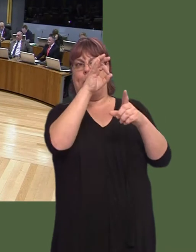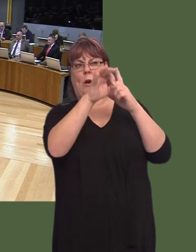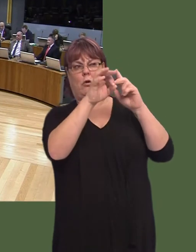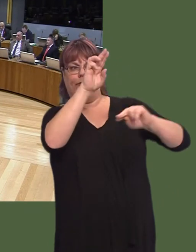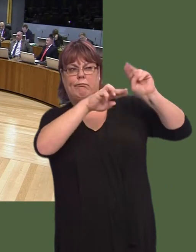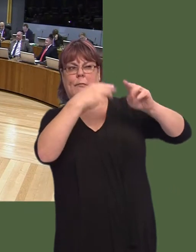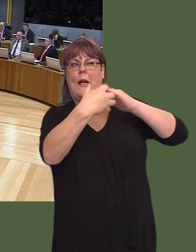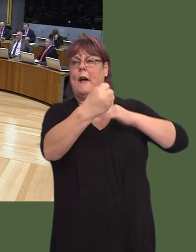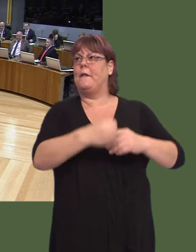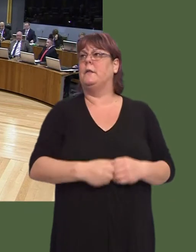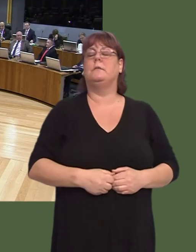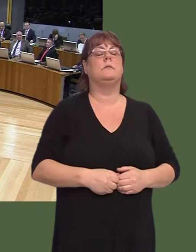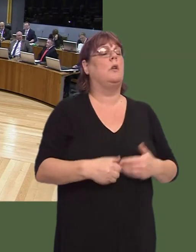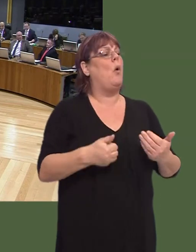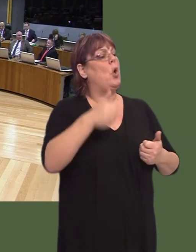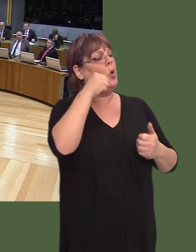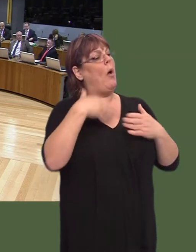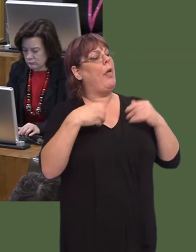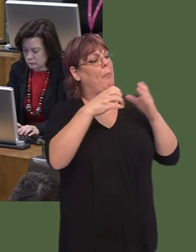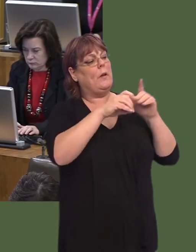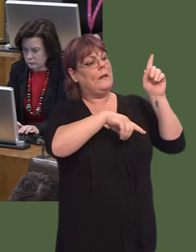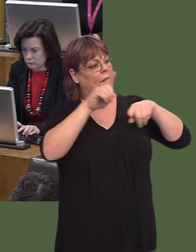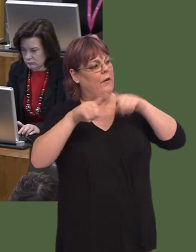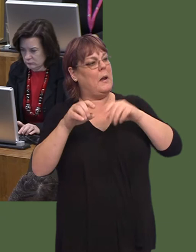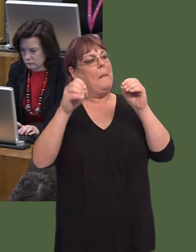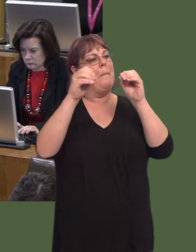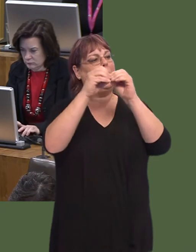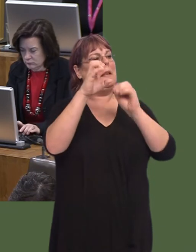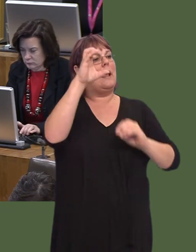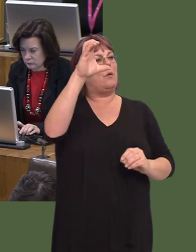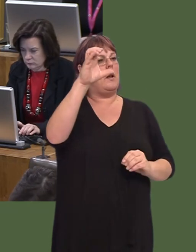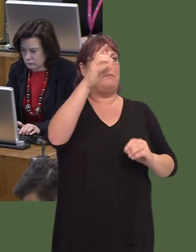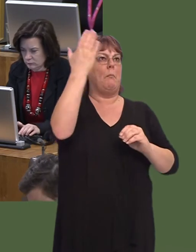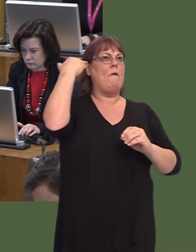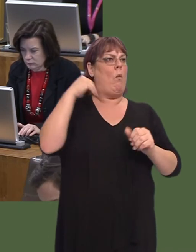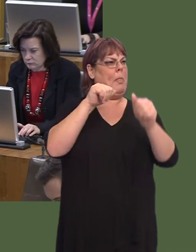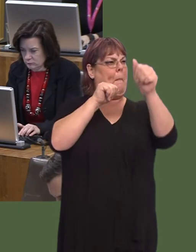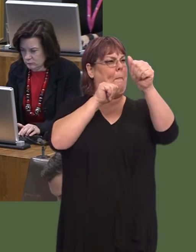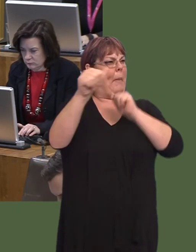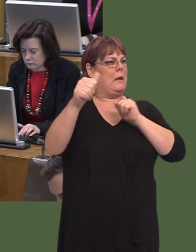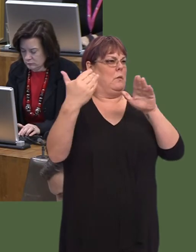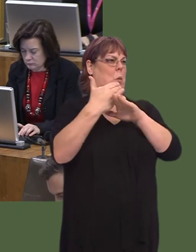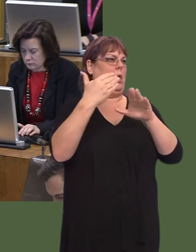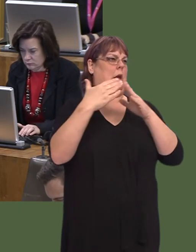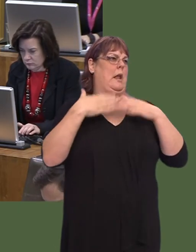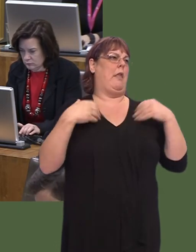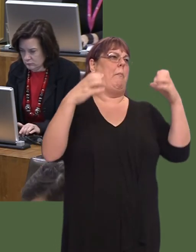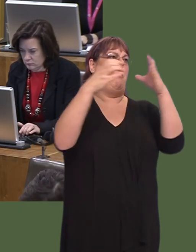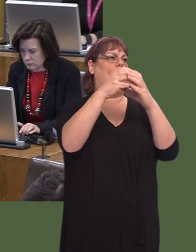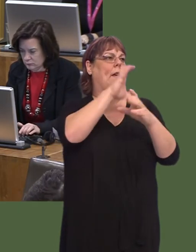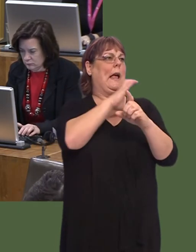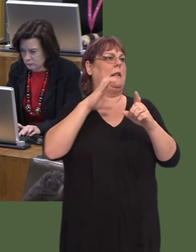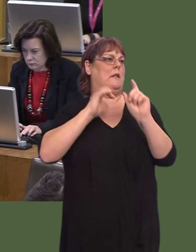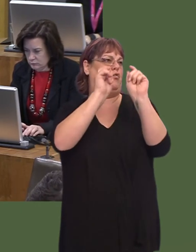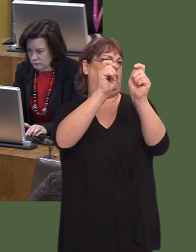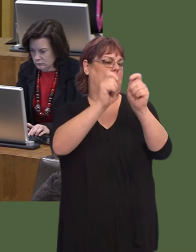course, there will be differences between health boards. For example, Bessie Cadwallader has historically been the best performing health board when it comes to